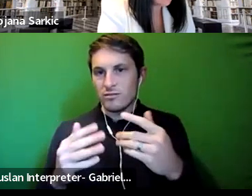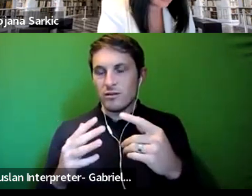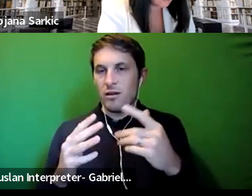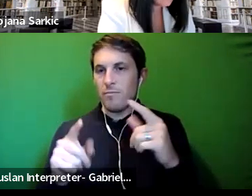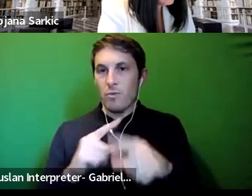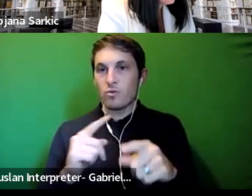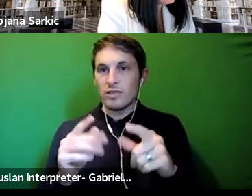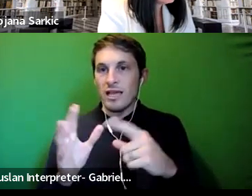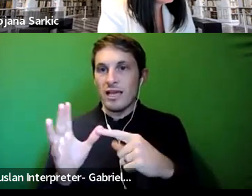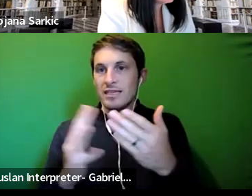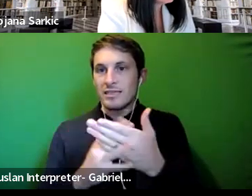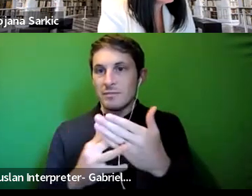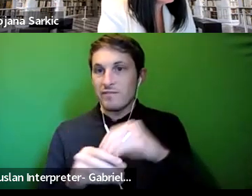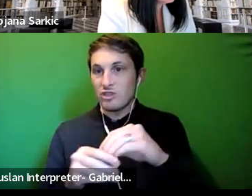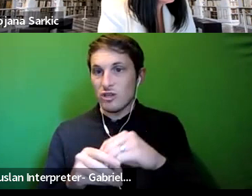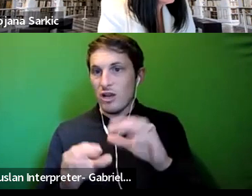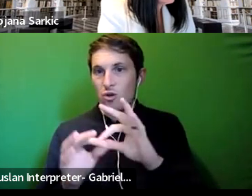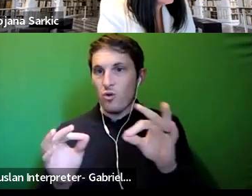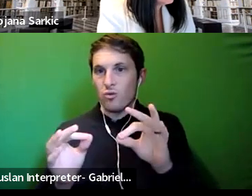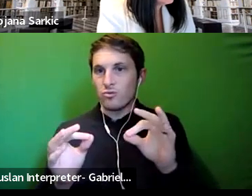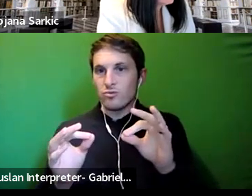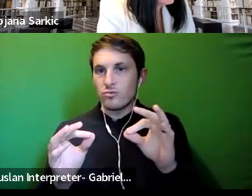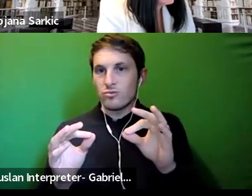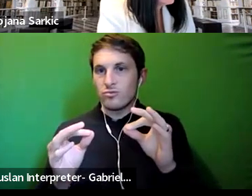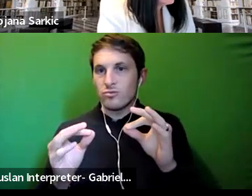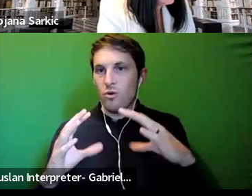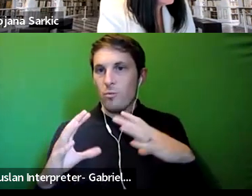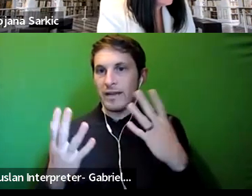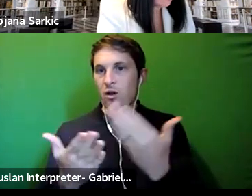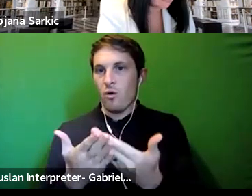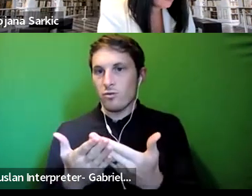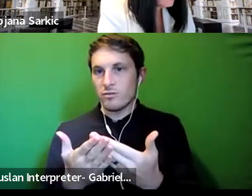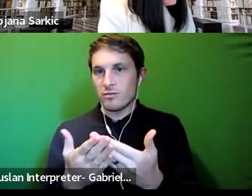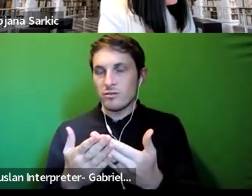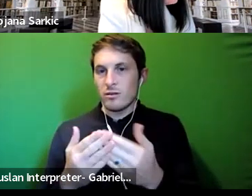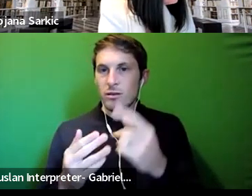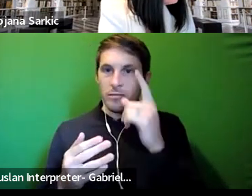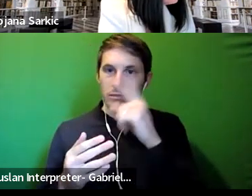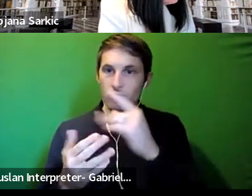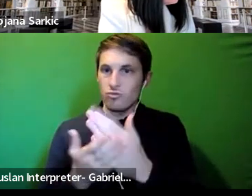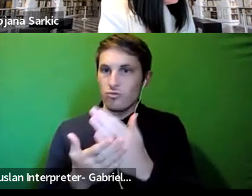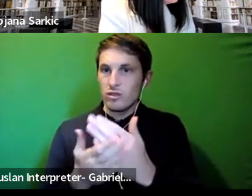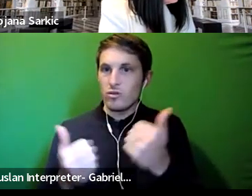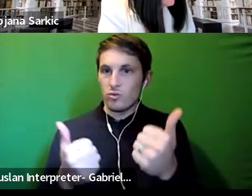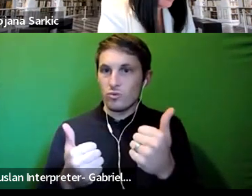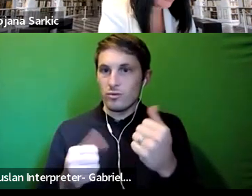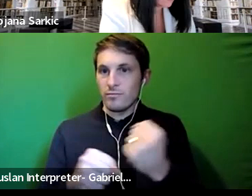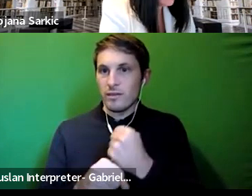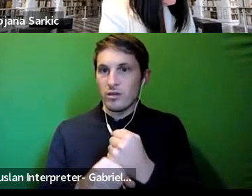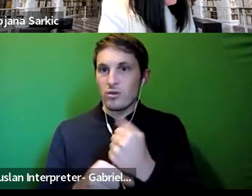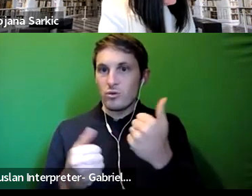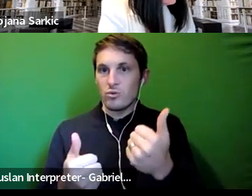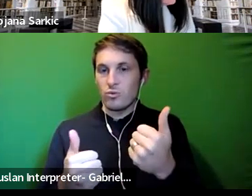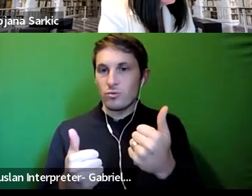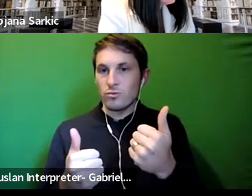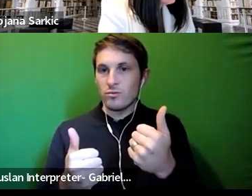accessibility features, even if they are present, are turned off by default. Humans are really good at taking something good and just, as you said, patch a bit of stuff on it,